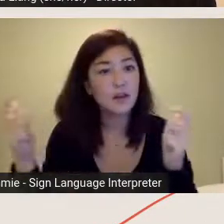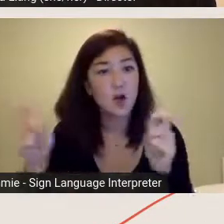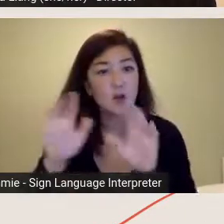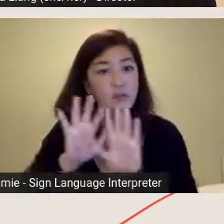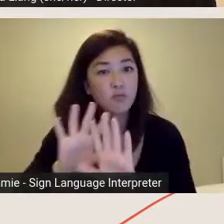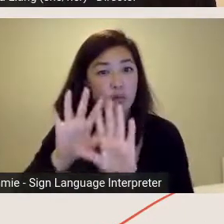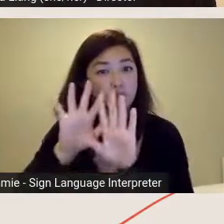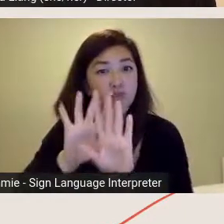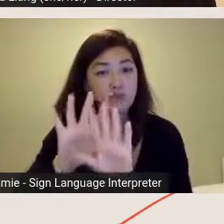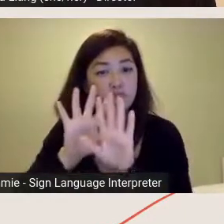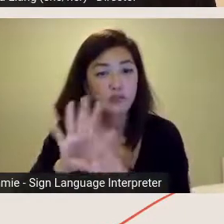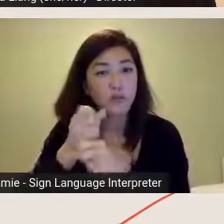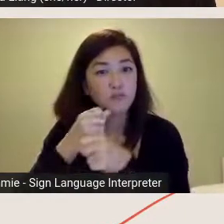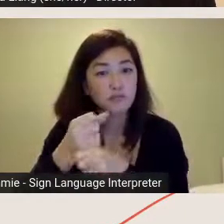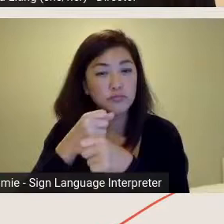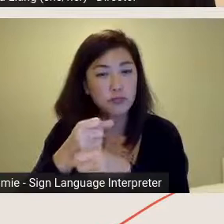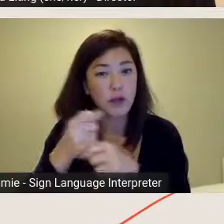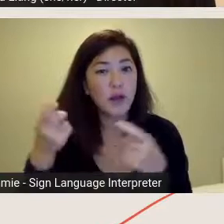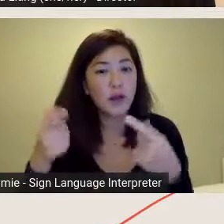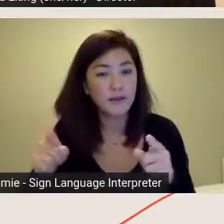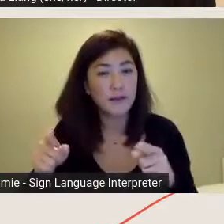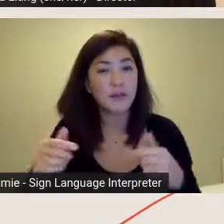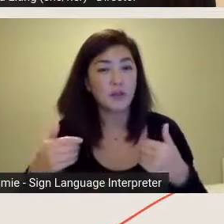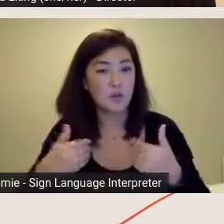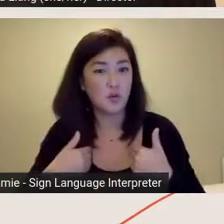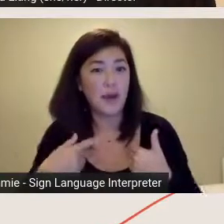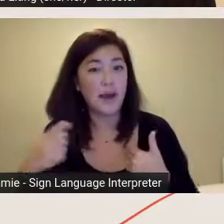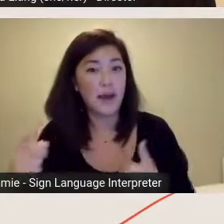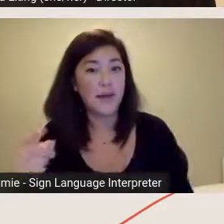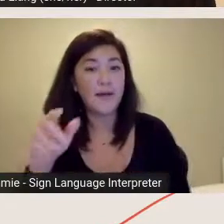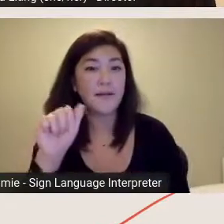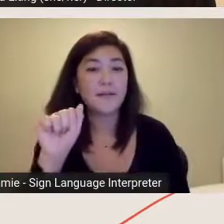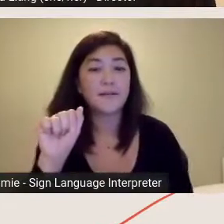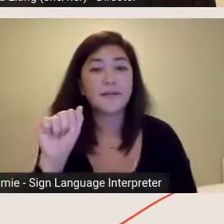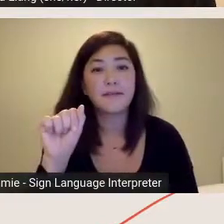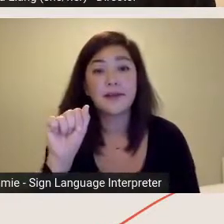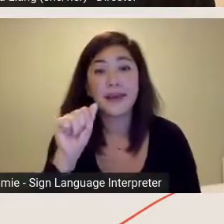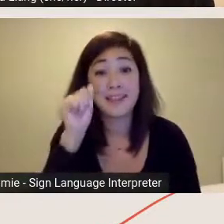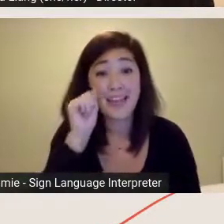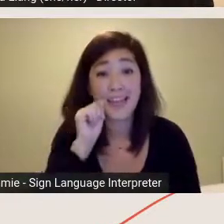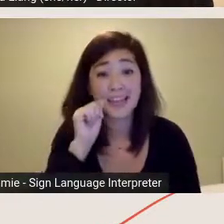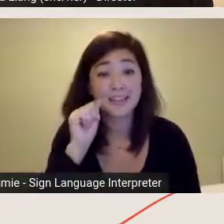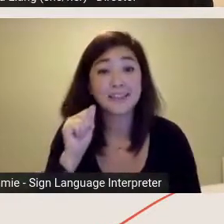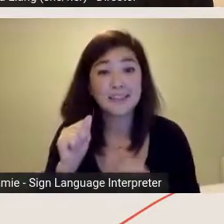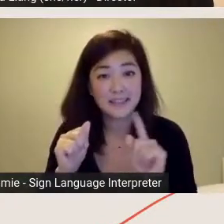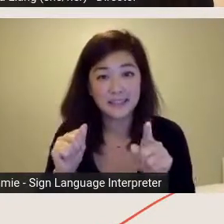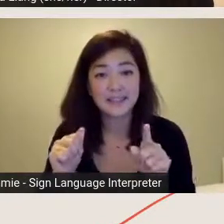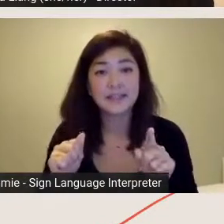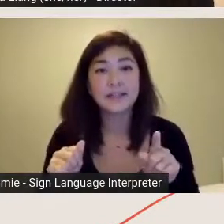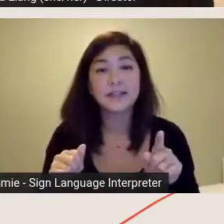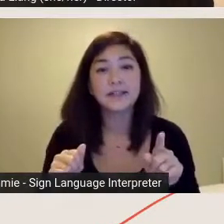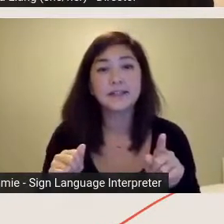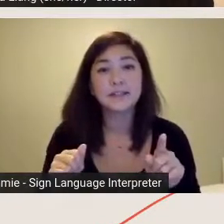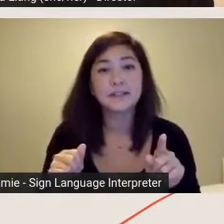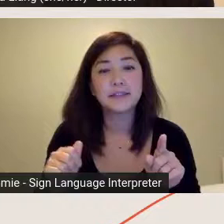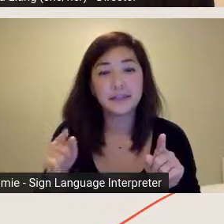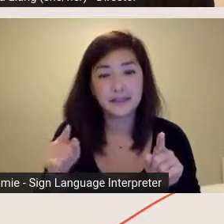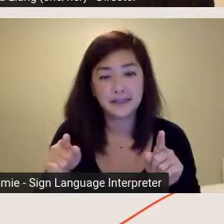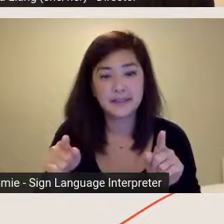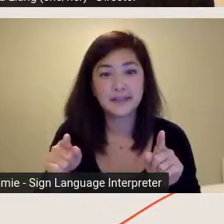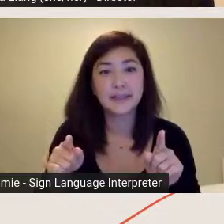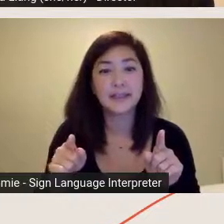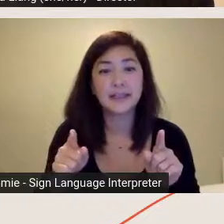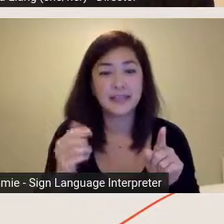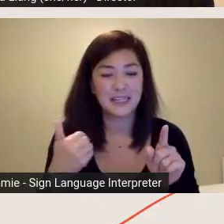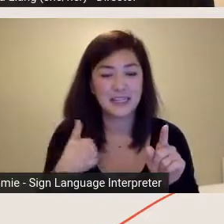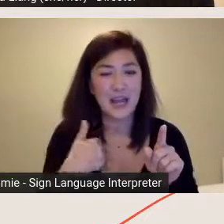have Hortensia Auntie kind of try to enter the crowd, and then they sort of end up on the sidelines, and then there's this very